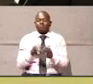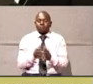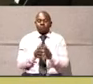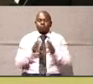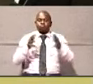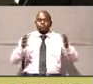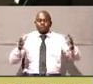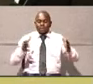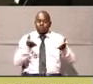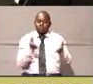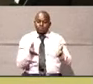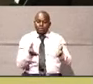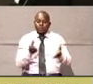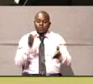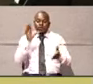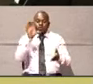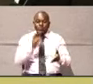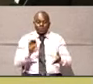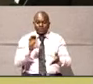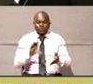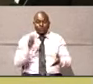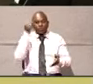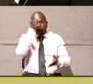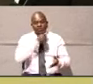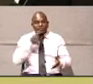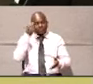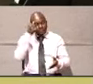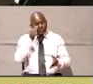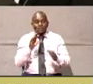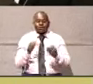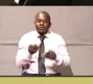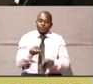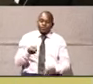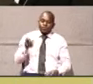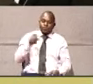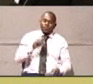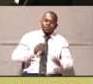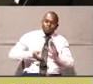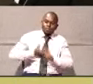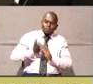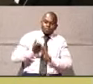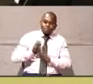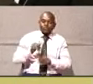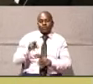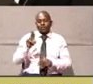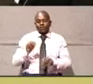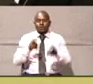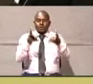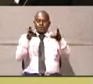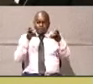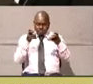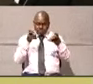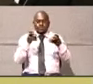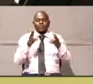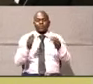expanding its presence on the continent. The continent's population is increasing rapidly, with the UN projection